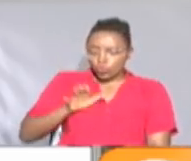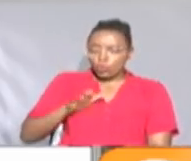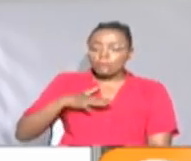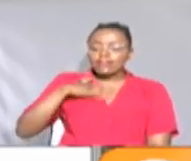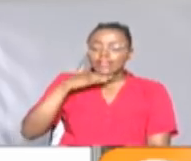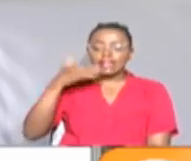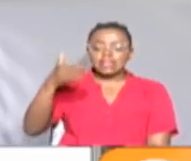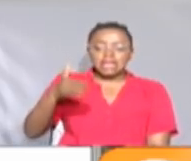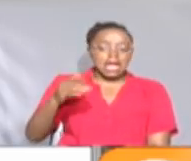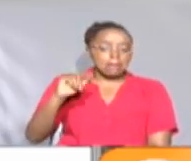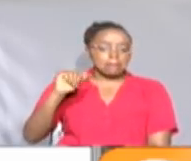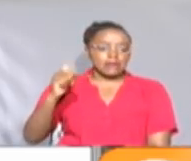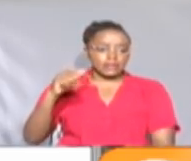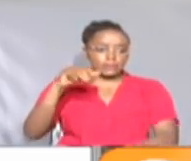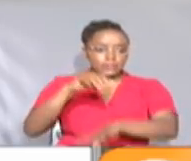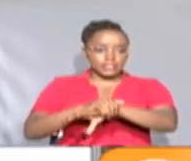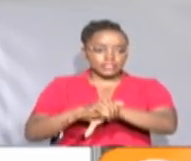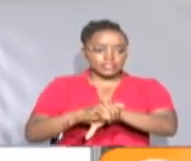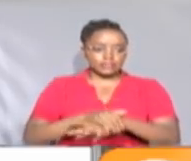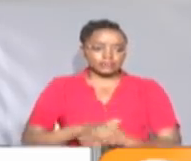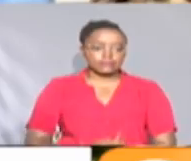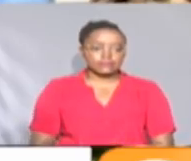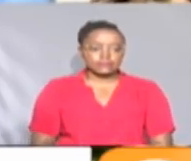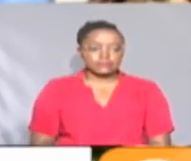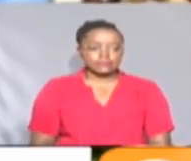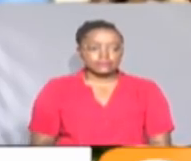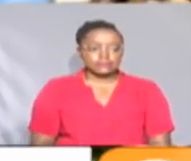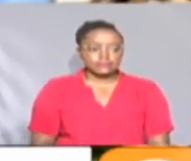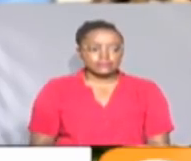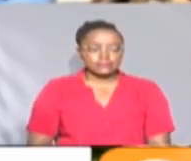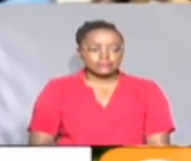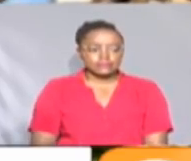crash are yet to be established.